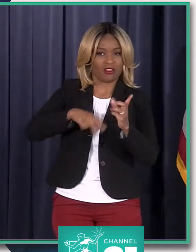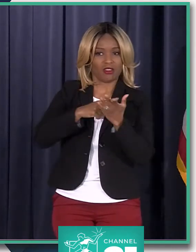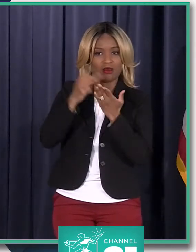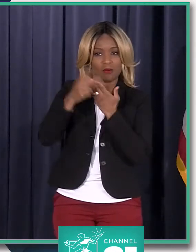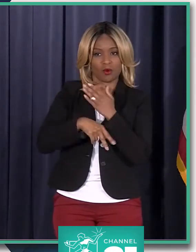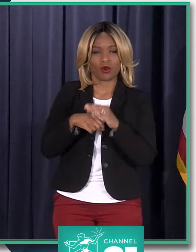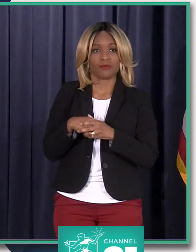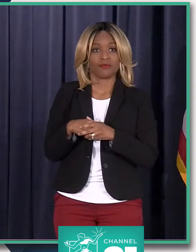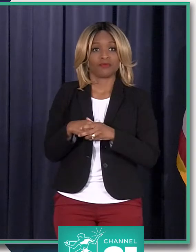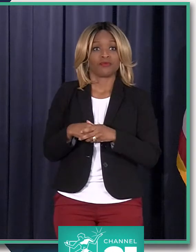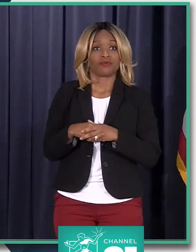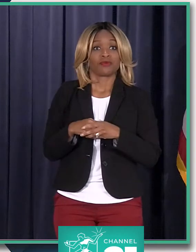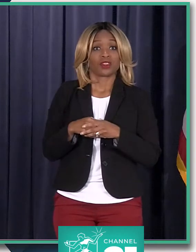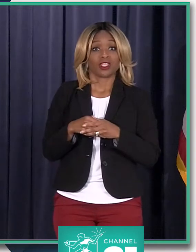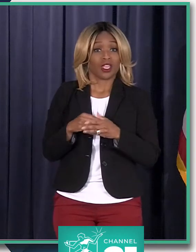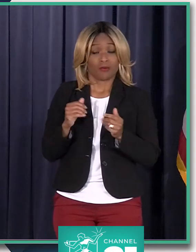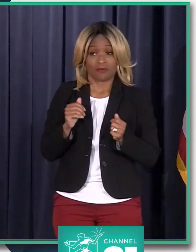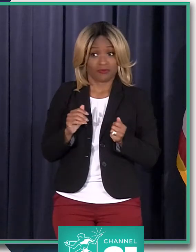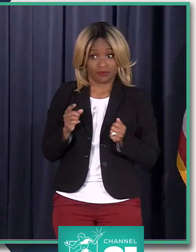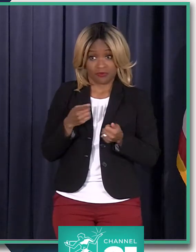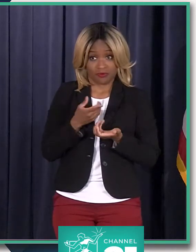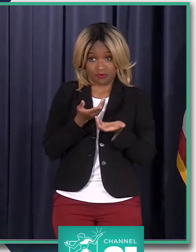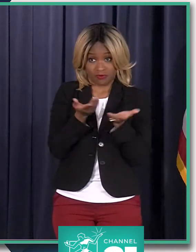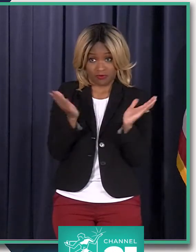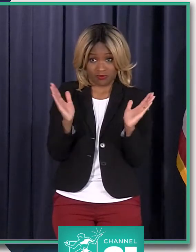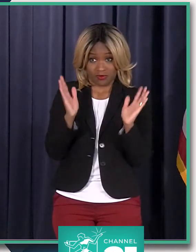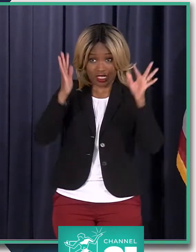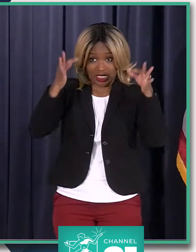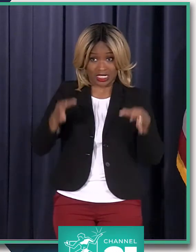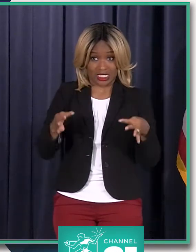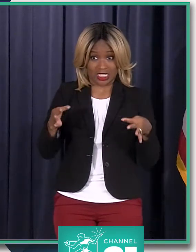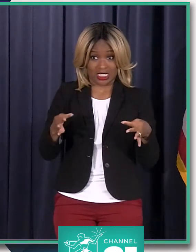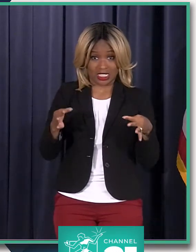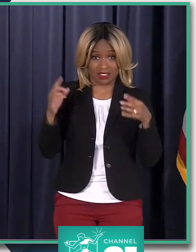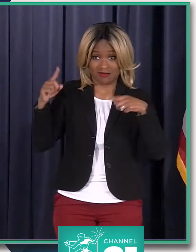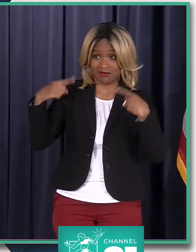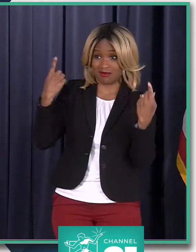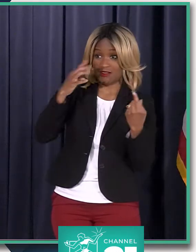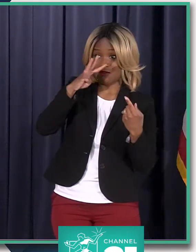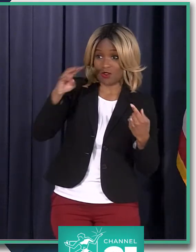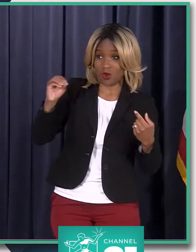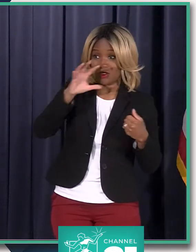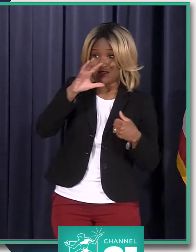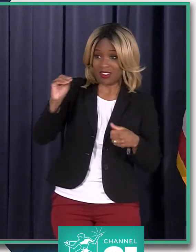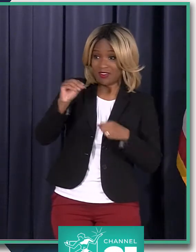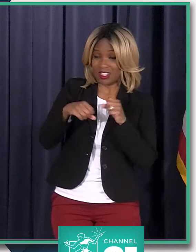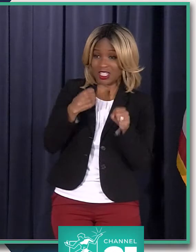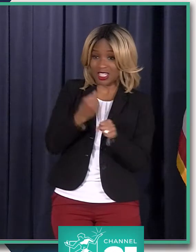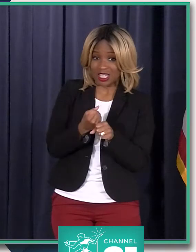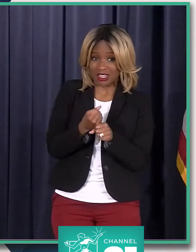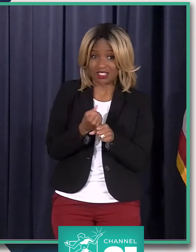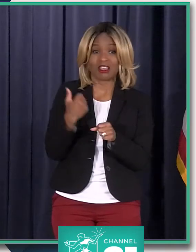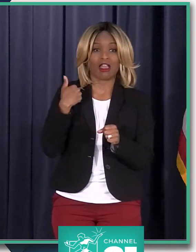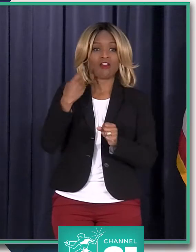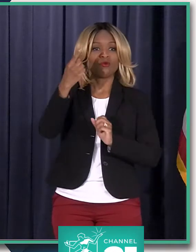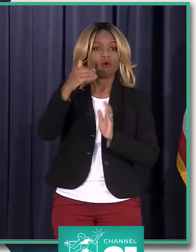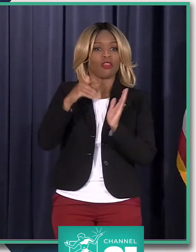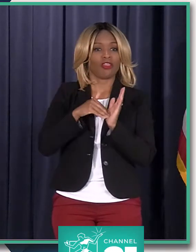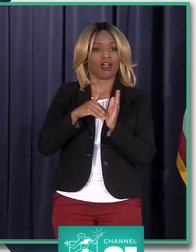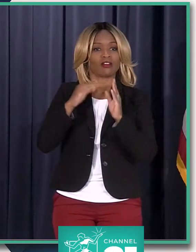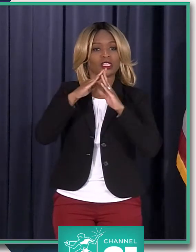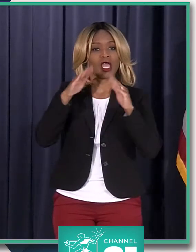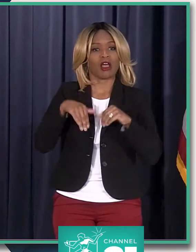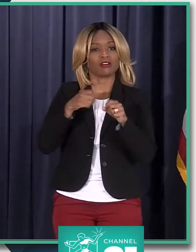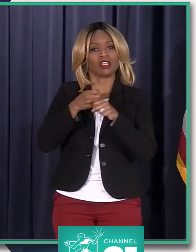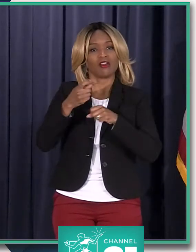now is you have a decision. For the last 40 or 50 years, we've been having 1,000 houses a year go from